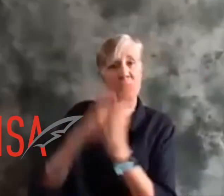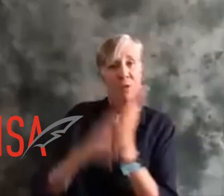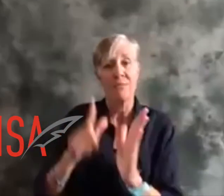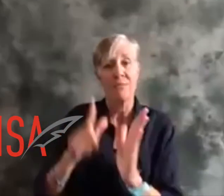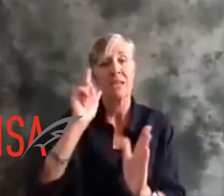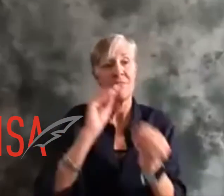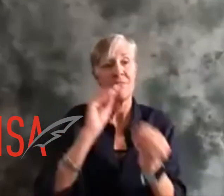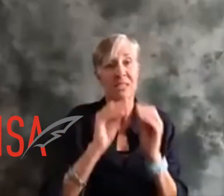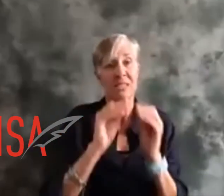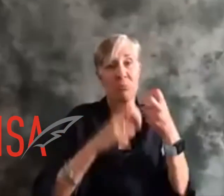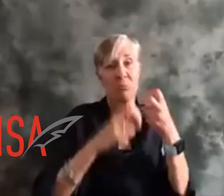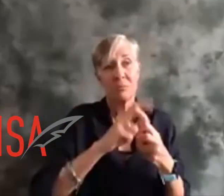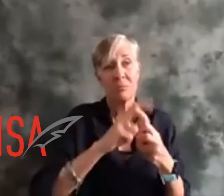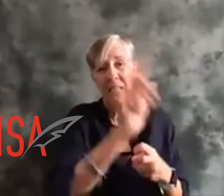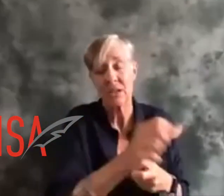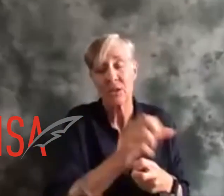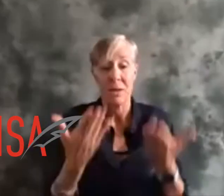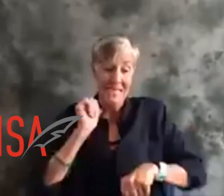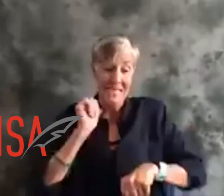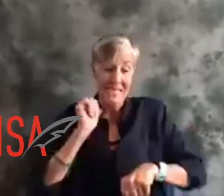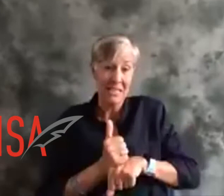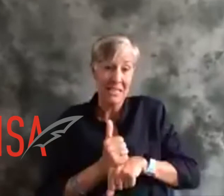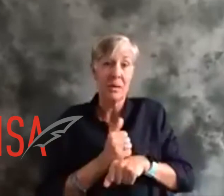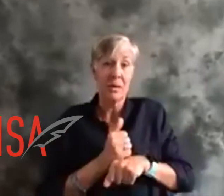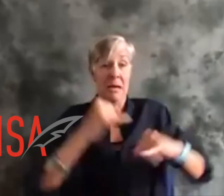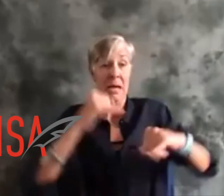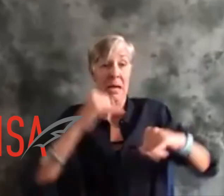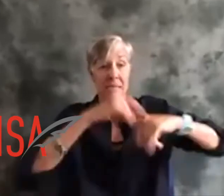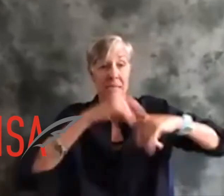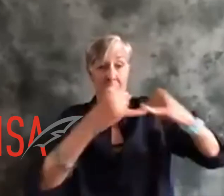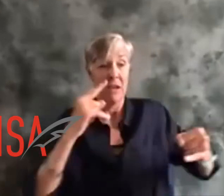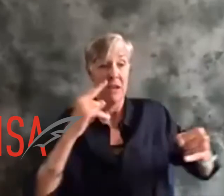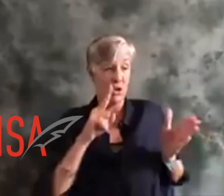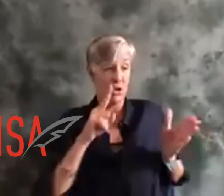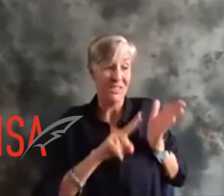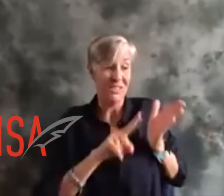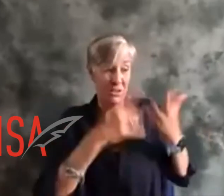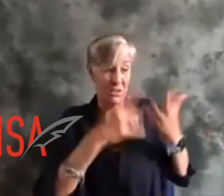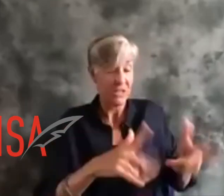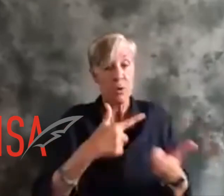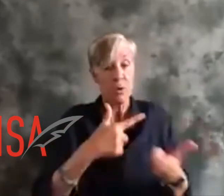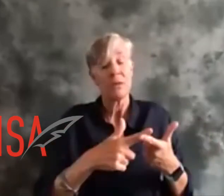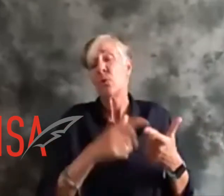or set yourself a deadline for completing the research, or just research until you feel good about